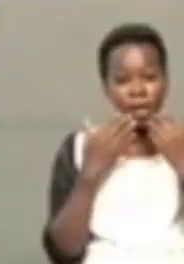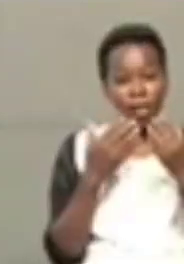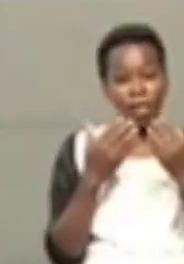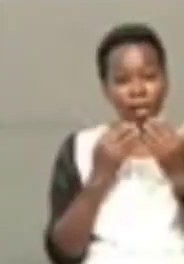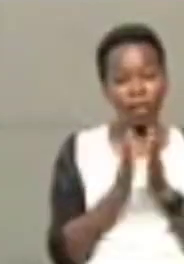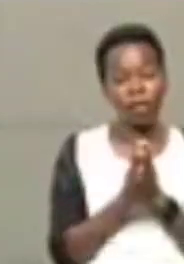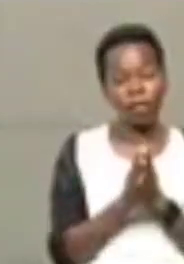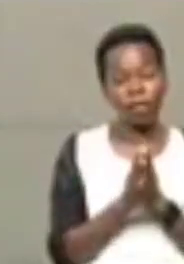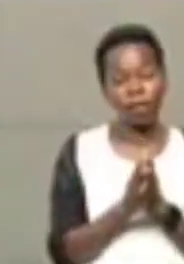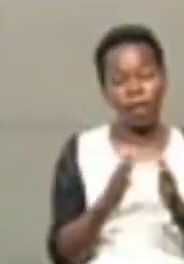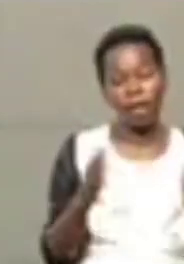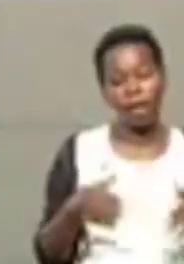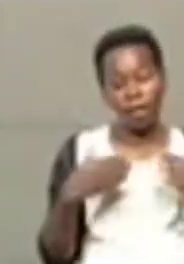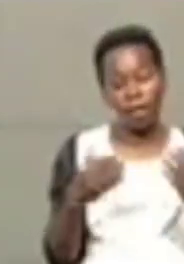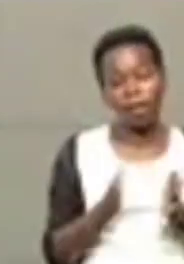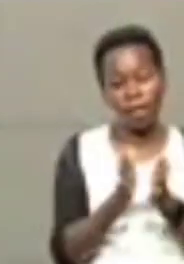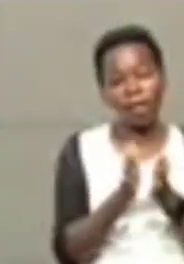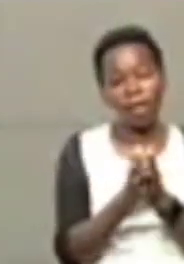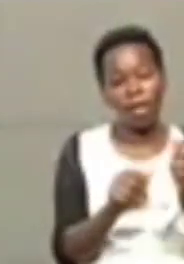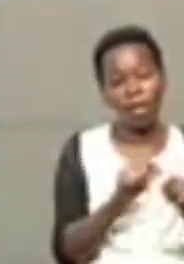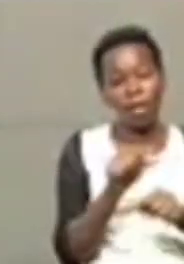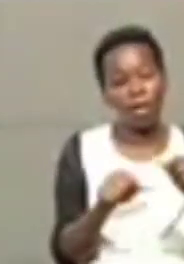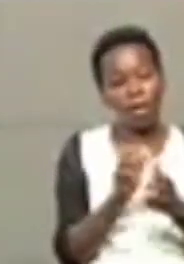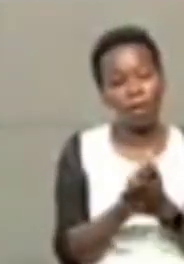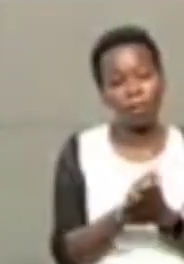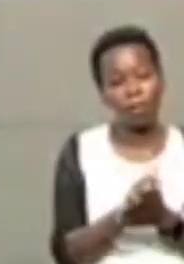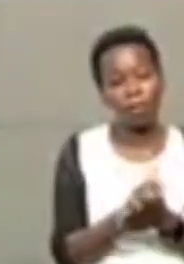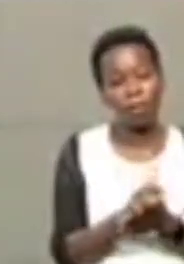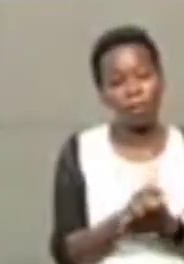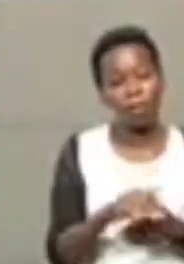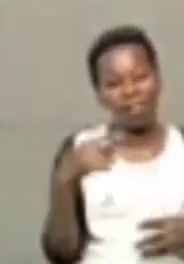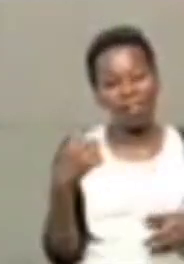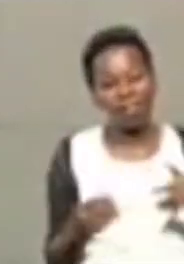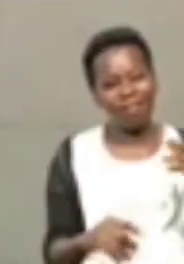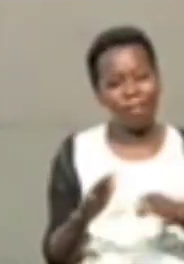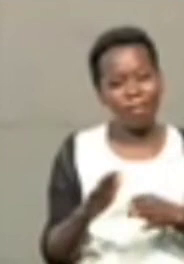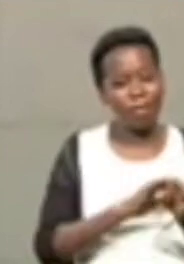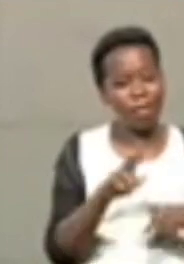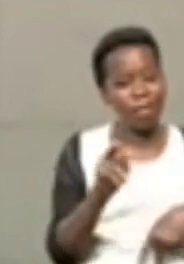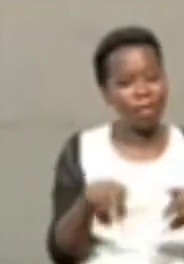glad you talked about the issue of brutalizing the traders.